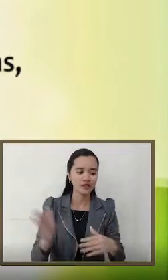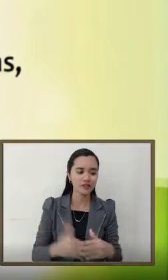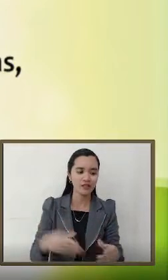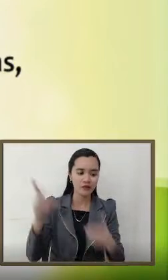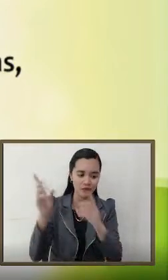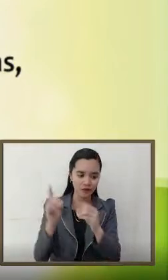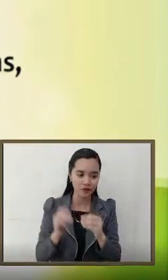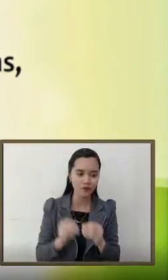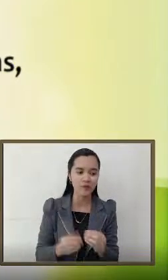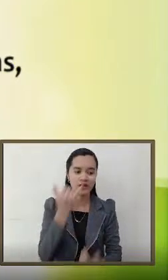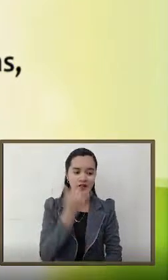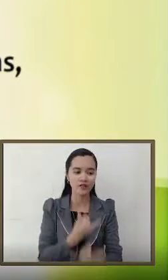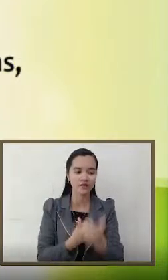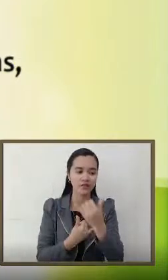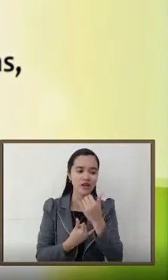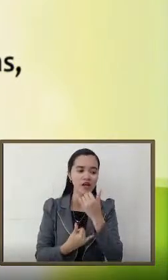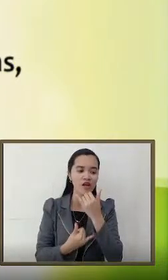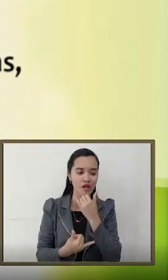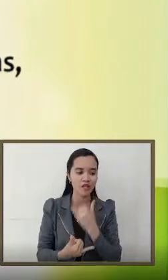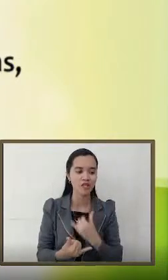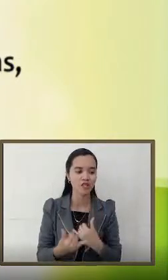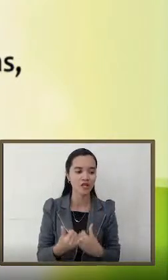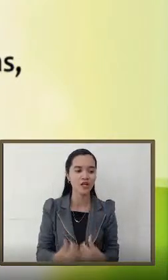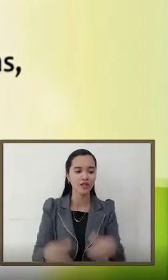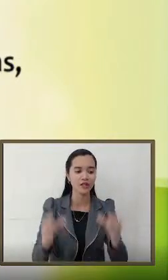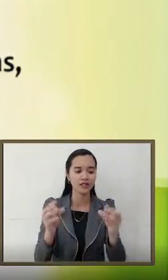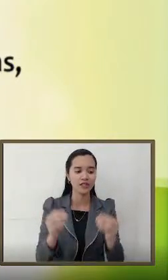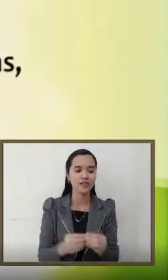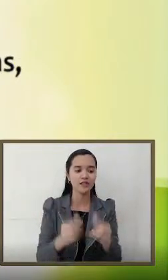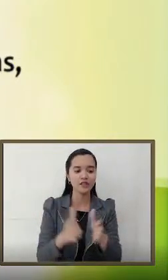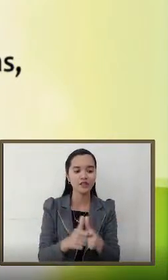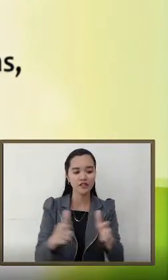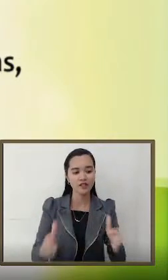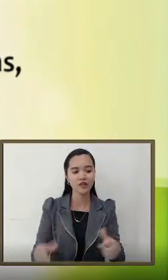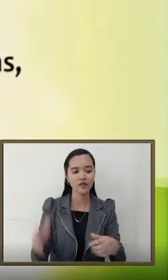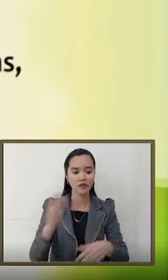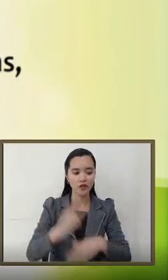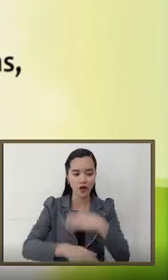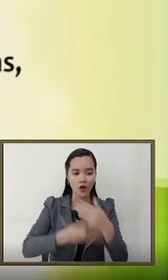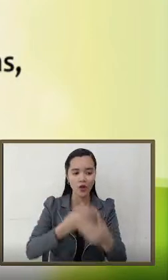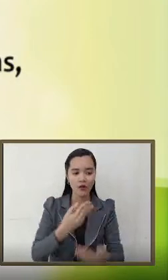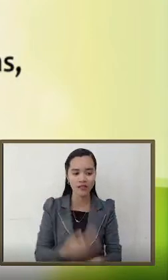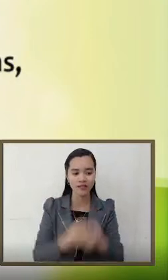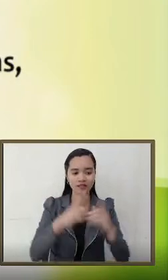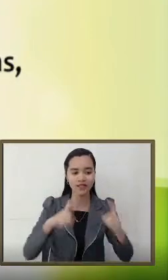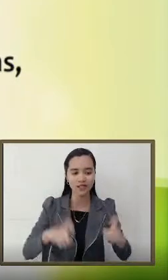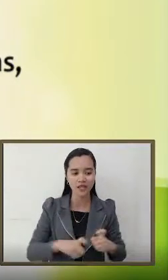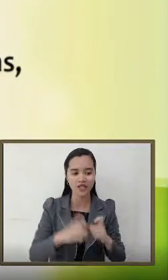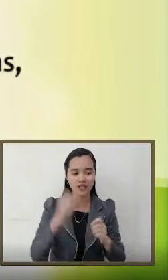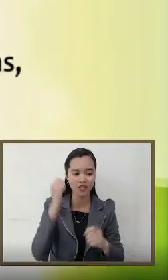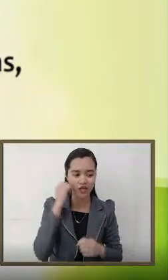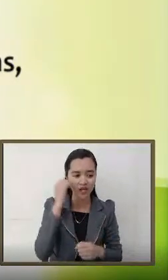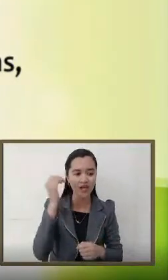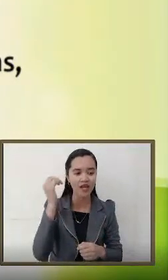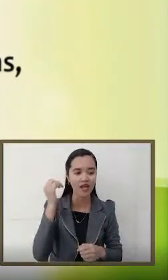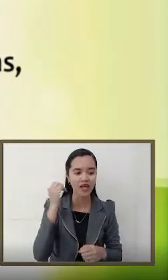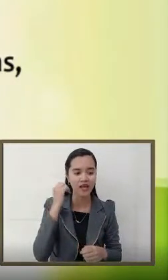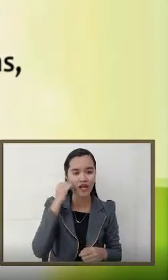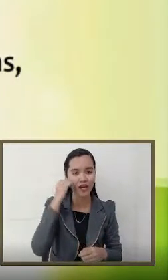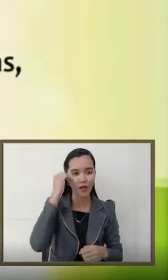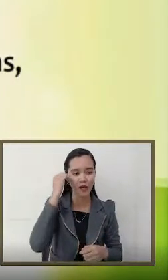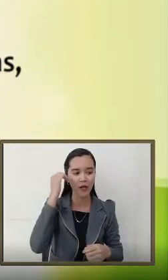Broader than the scope of my transgressions, greater pardon all my sin and